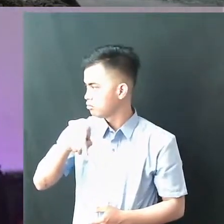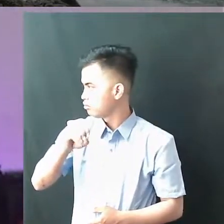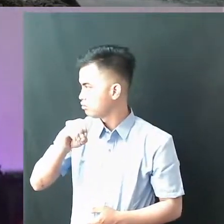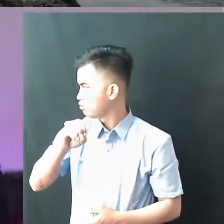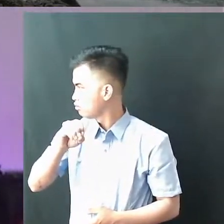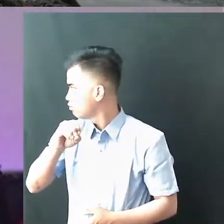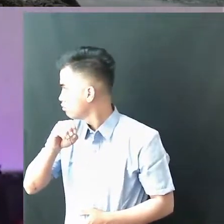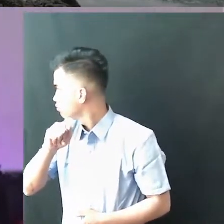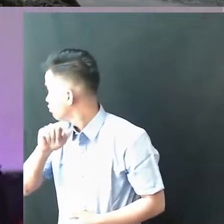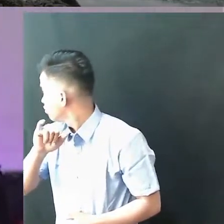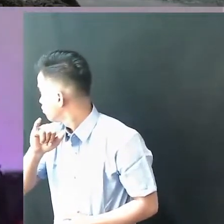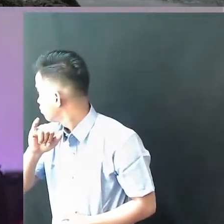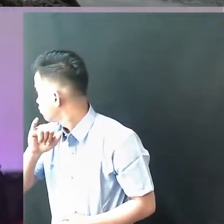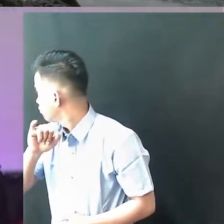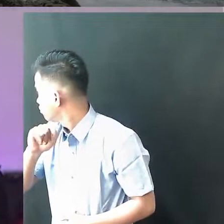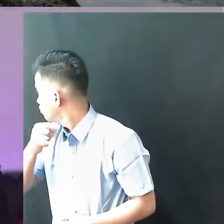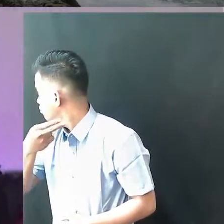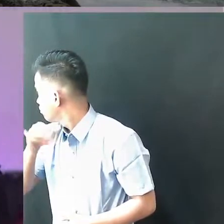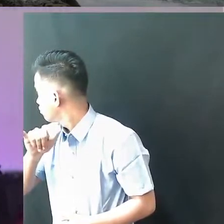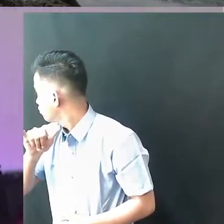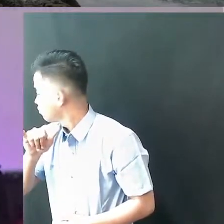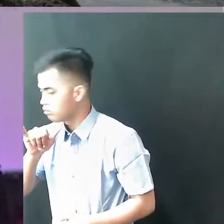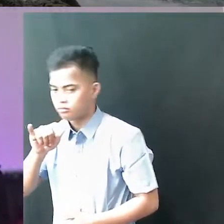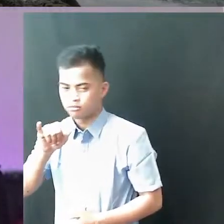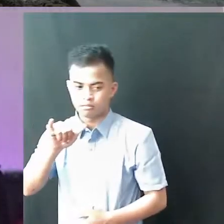Chapter 2 and verse 10.